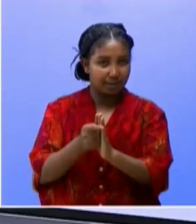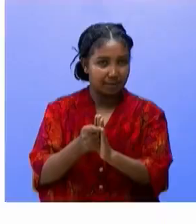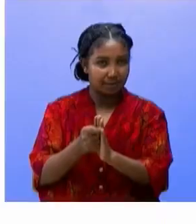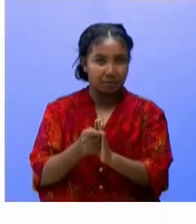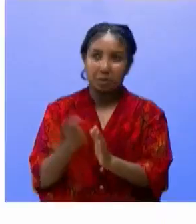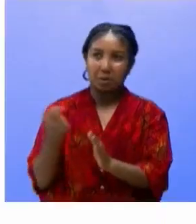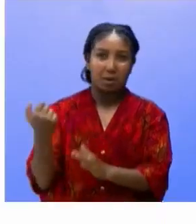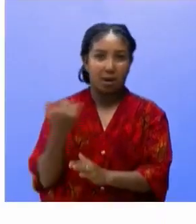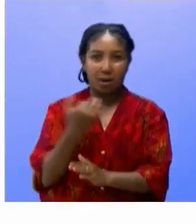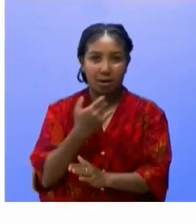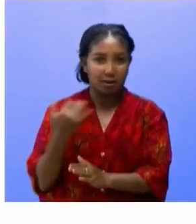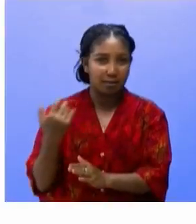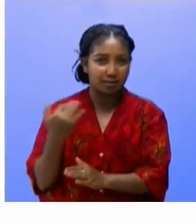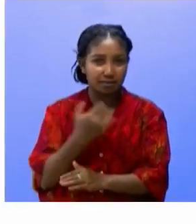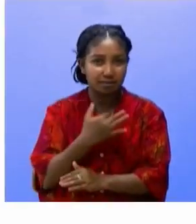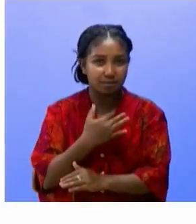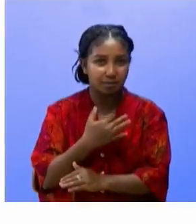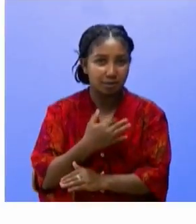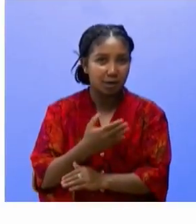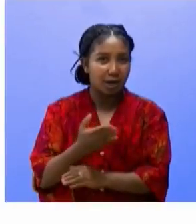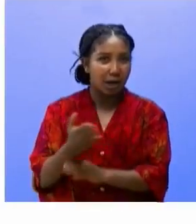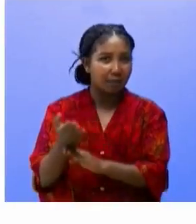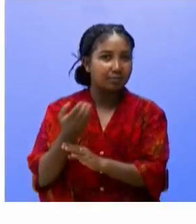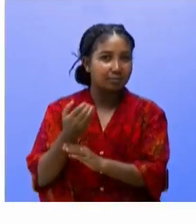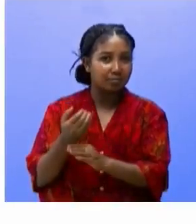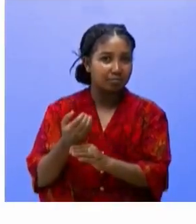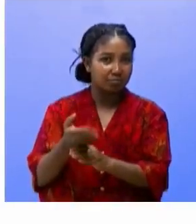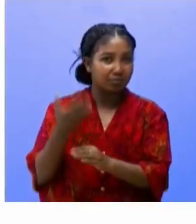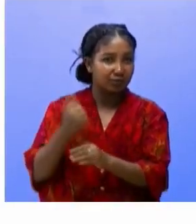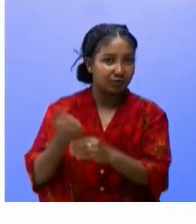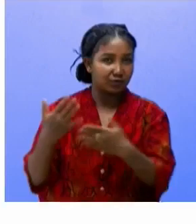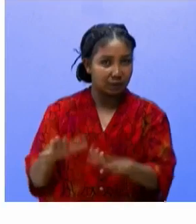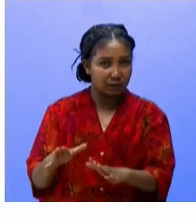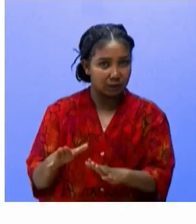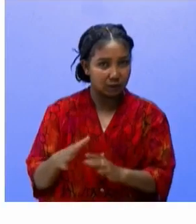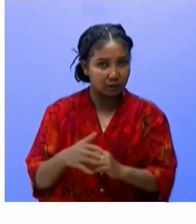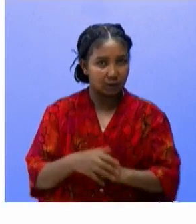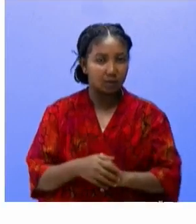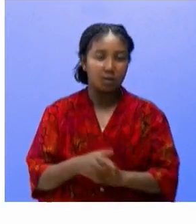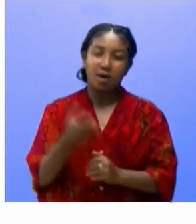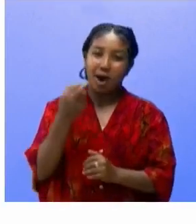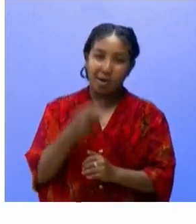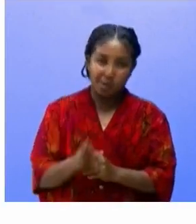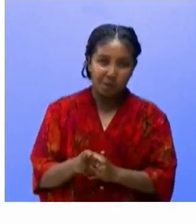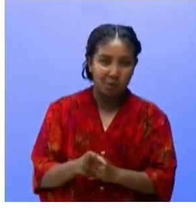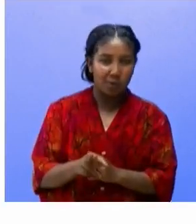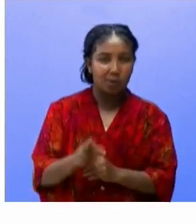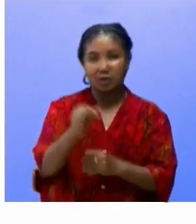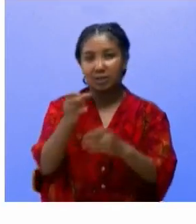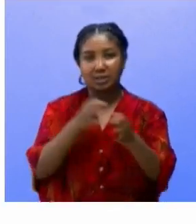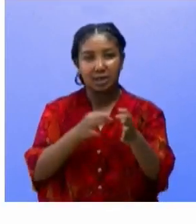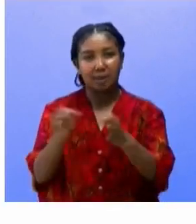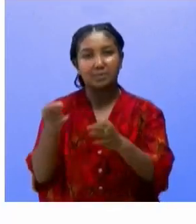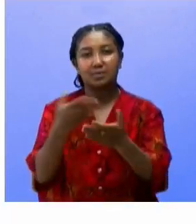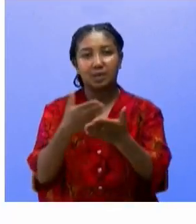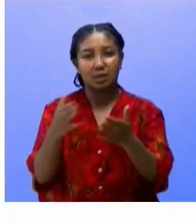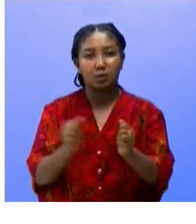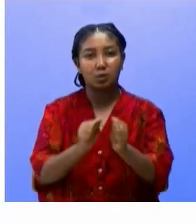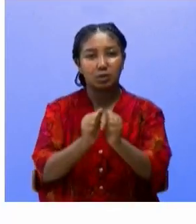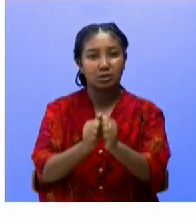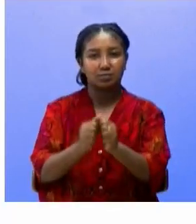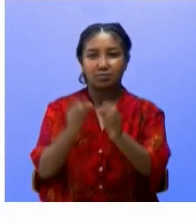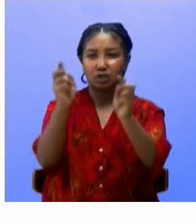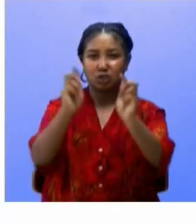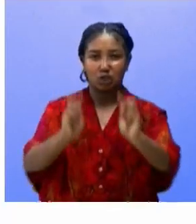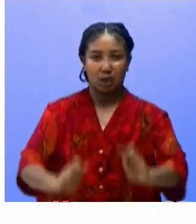be color, just like what we were doing. Yeah? Or you describe something with its